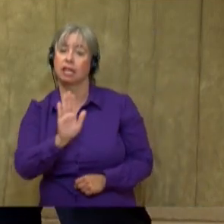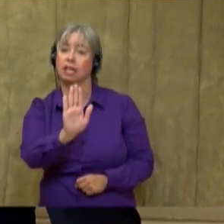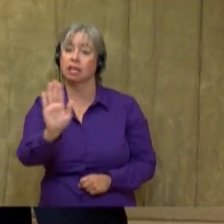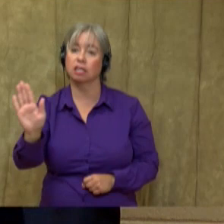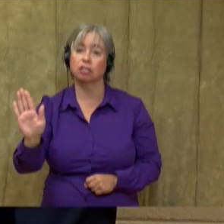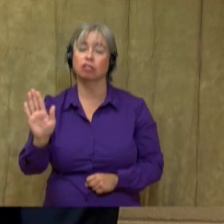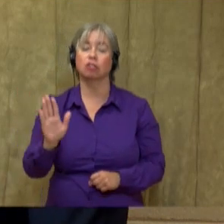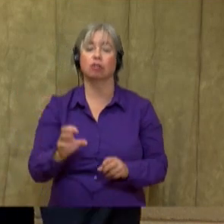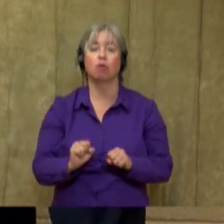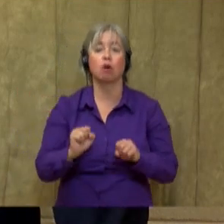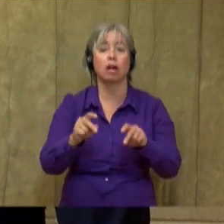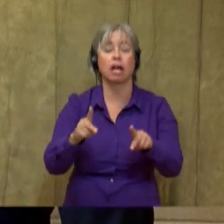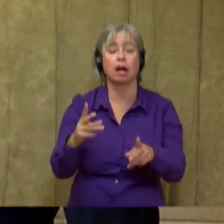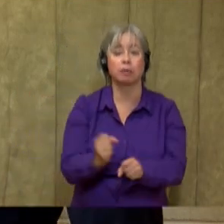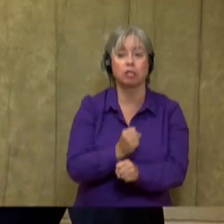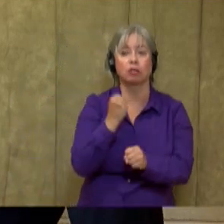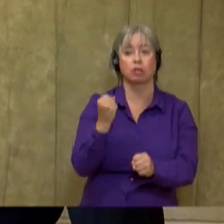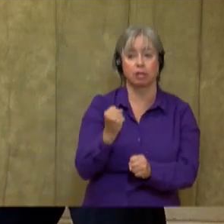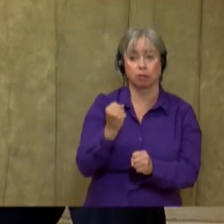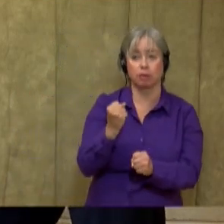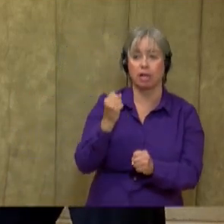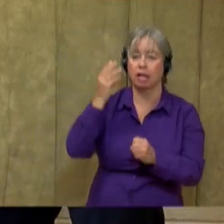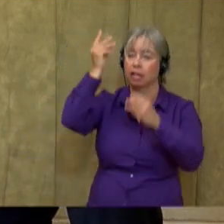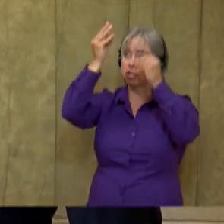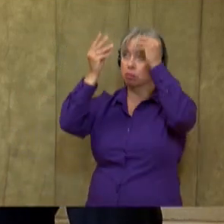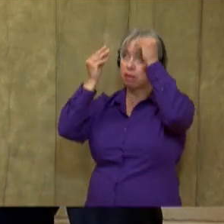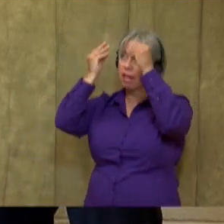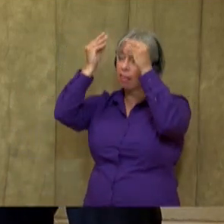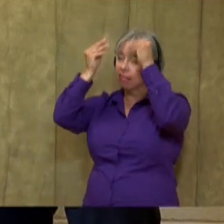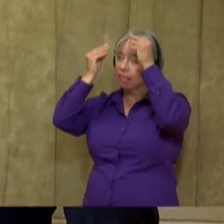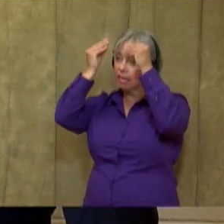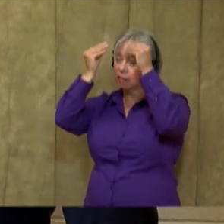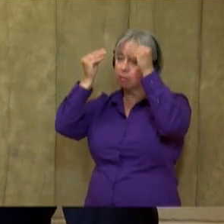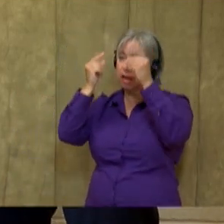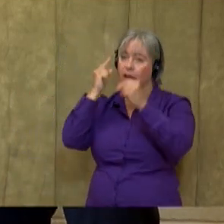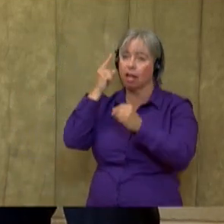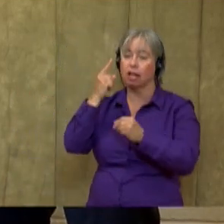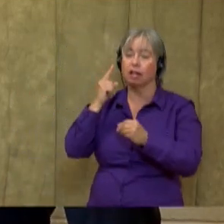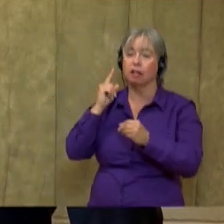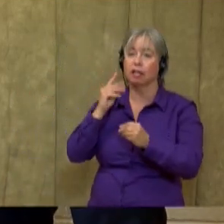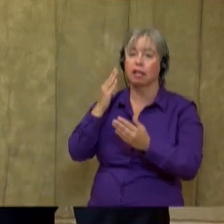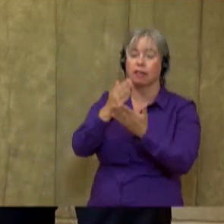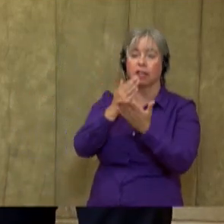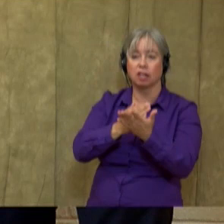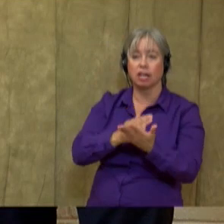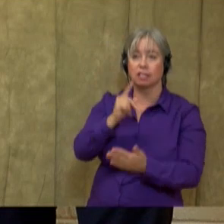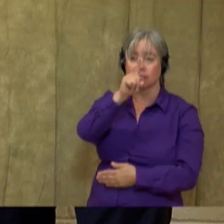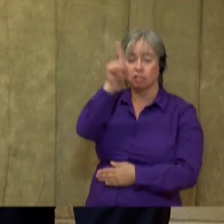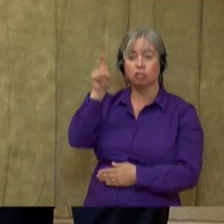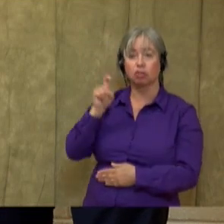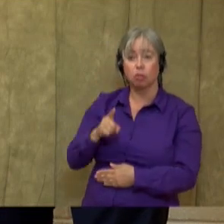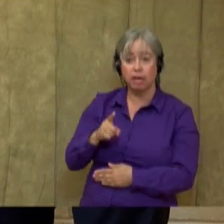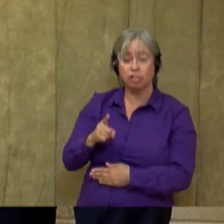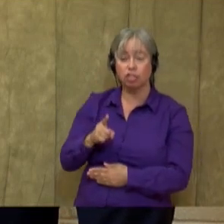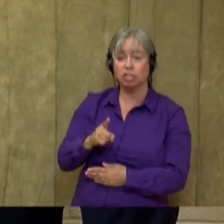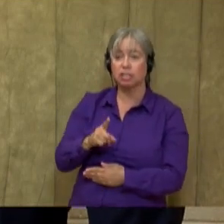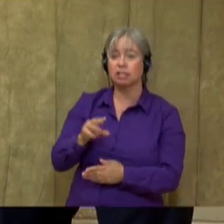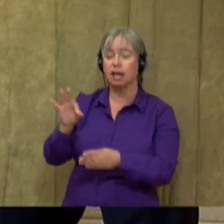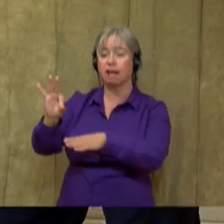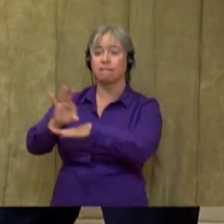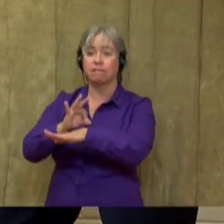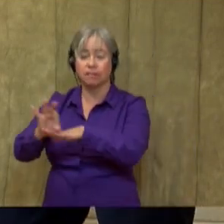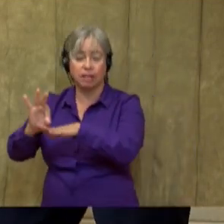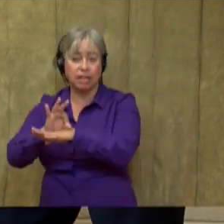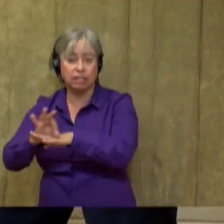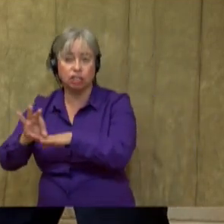thinking about the questions that I've posed throughout the lesson, the idea of functions, the